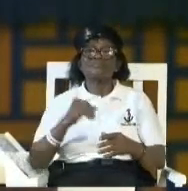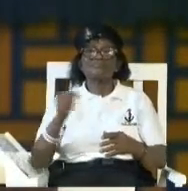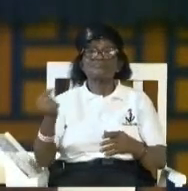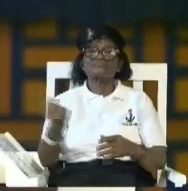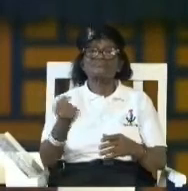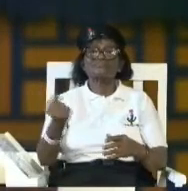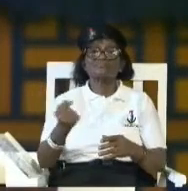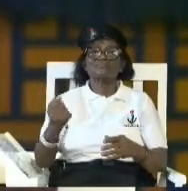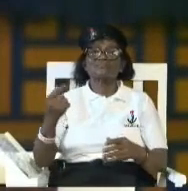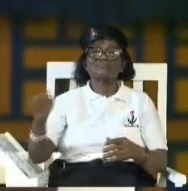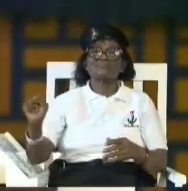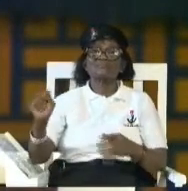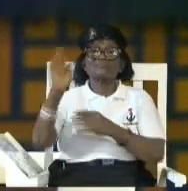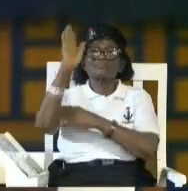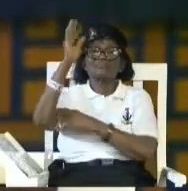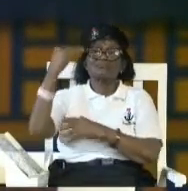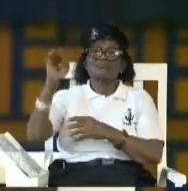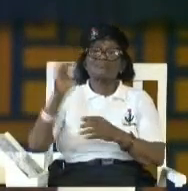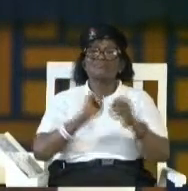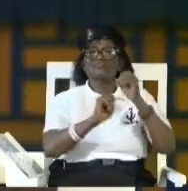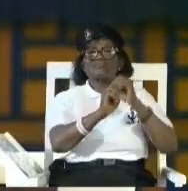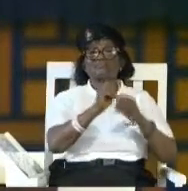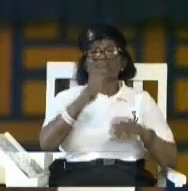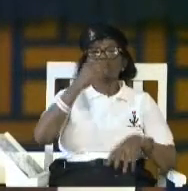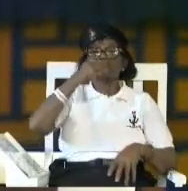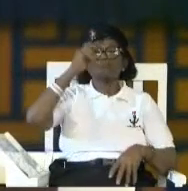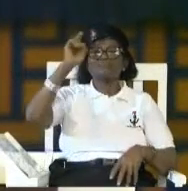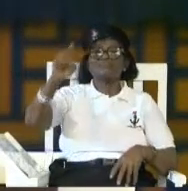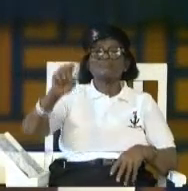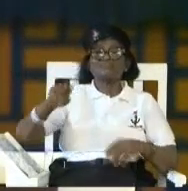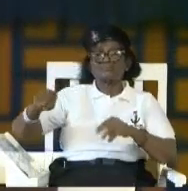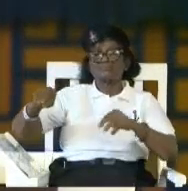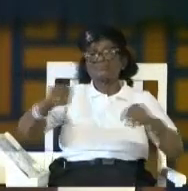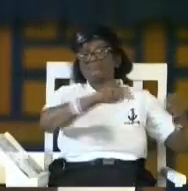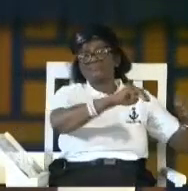The God of Elisha must move.